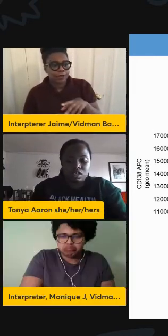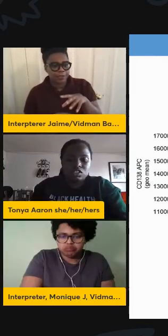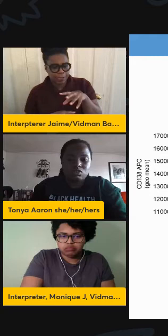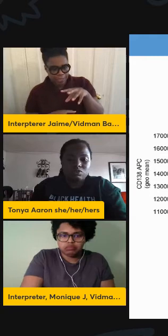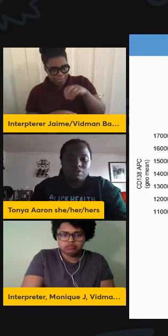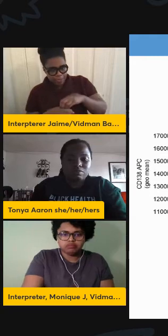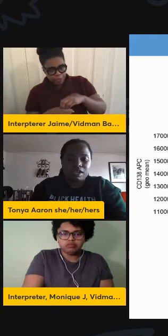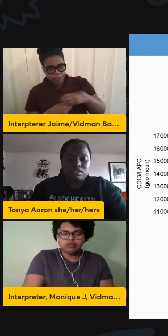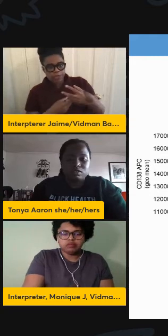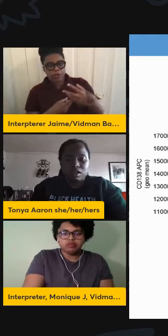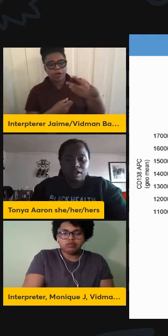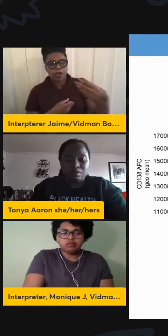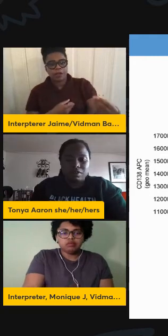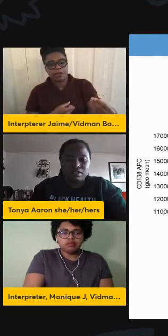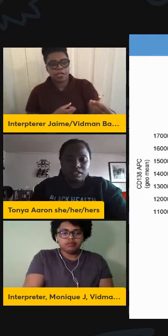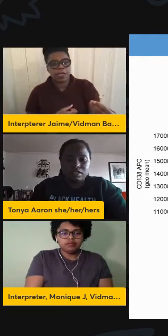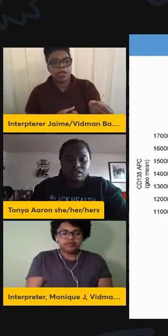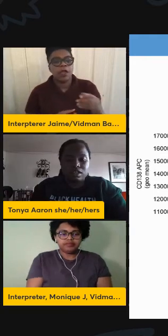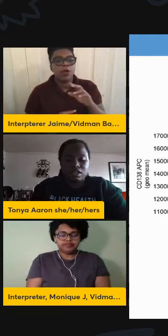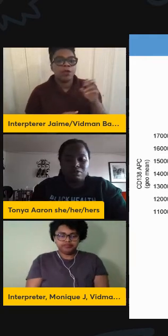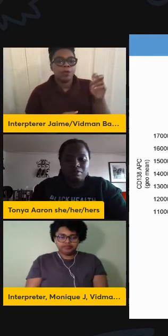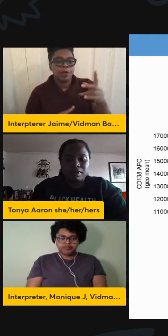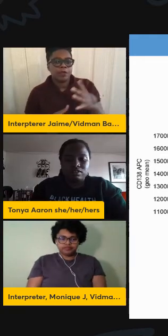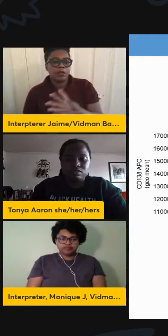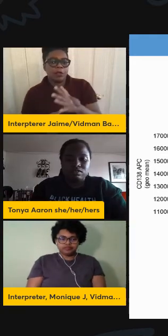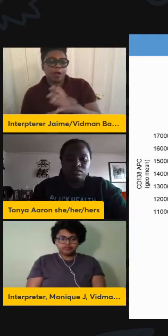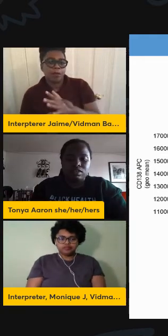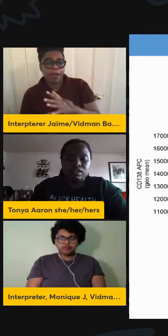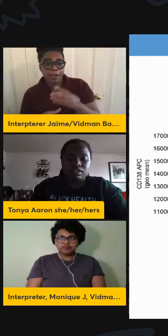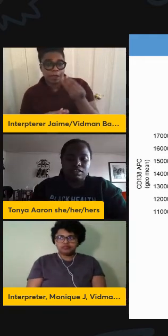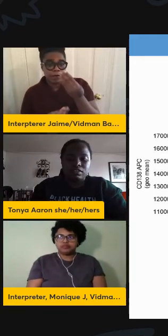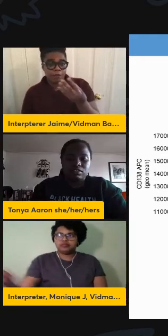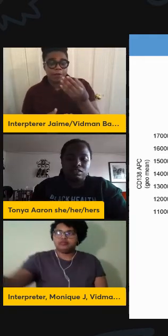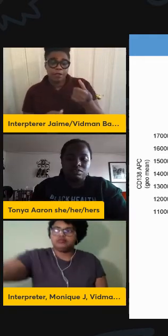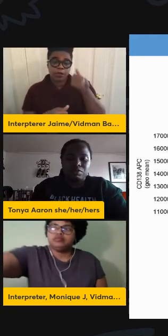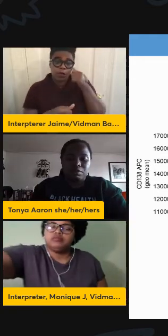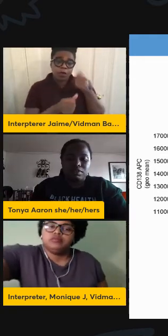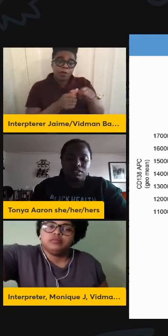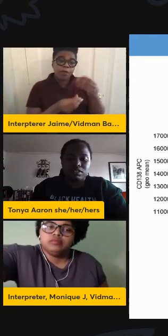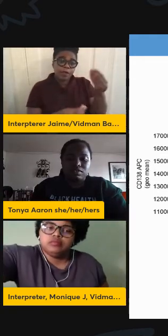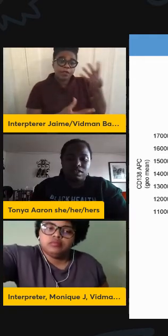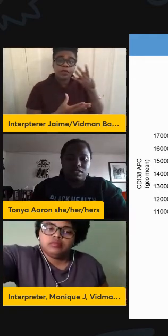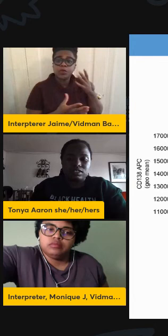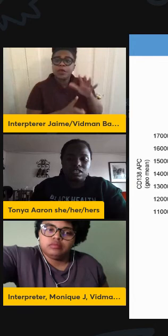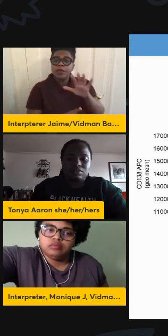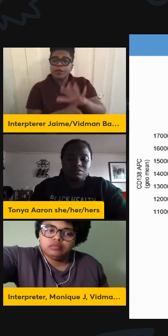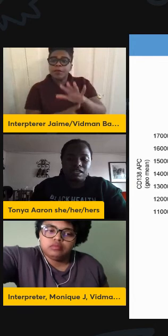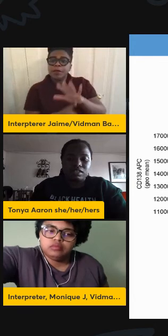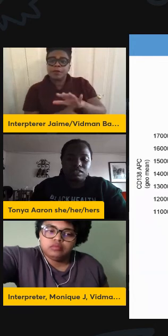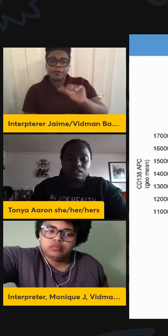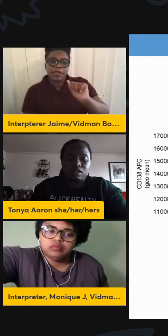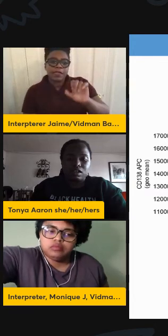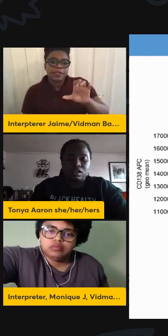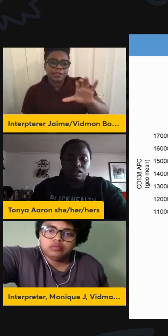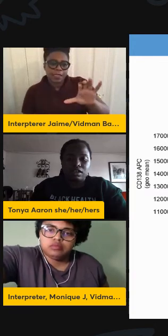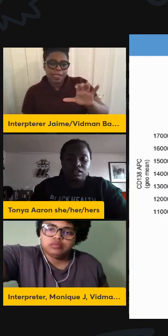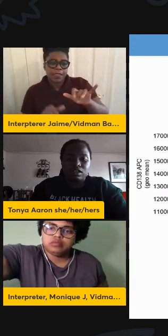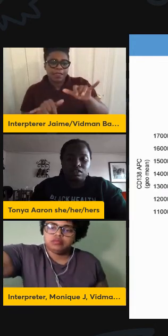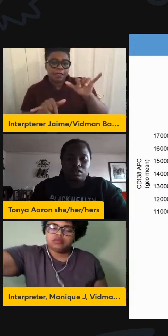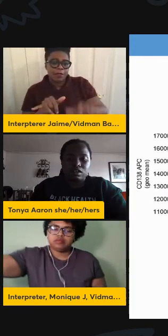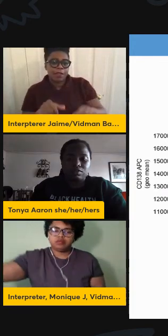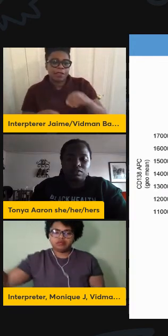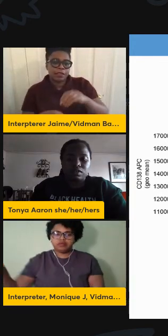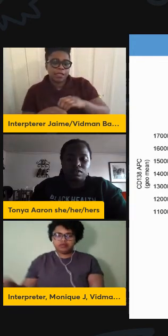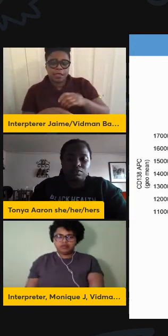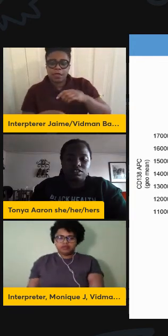extrinsic. So we went back to our chimera data. And I remember I told you that there's going to be a population of ASCs that remain in